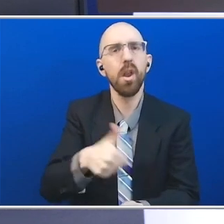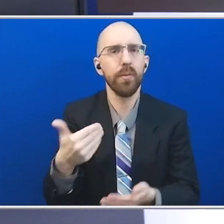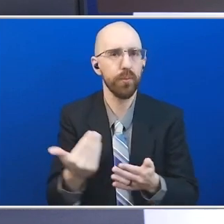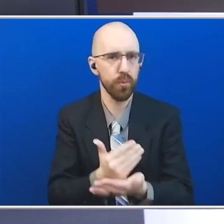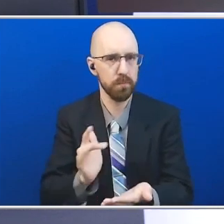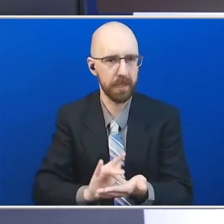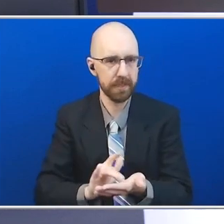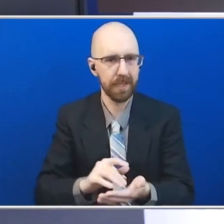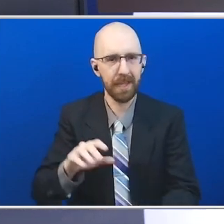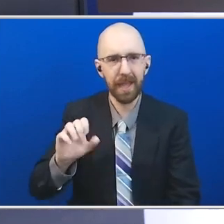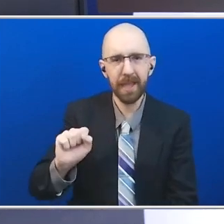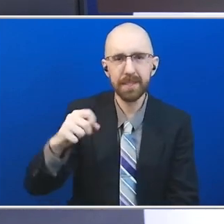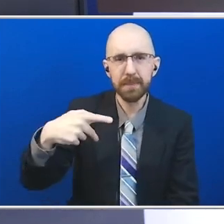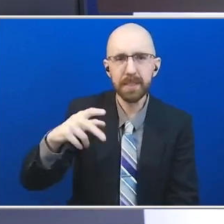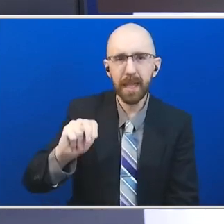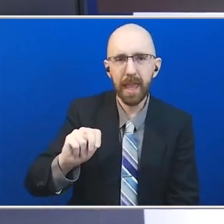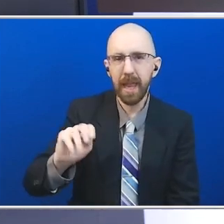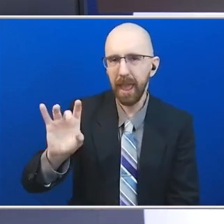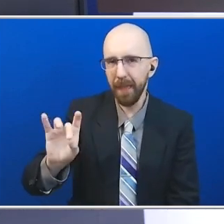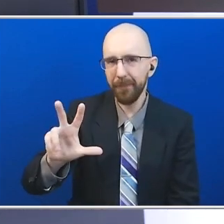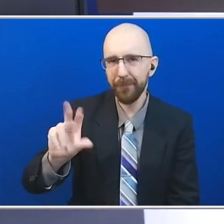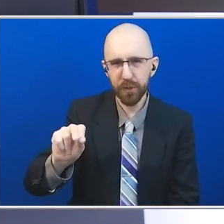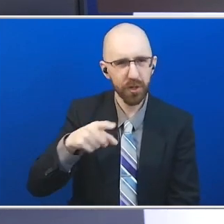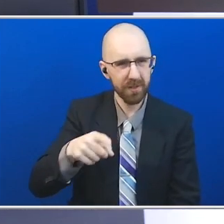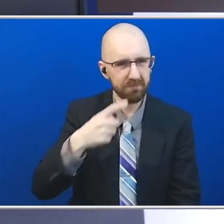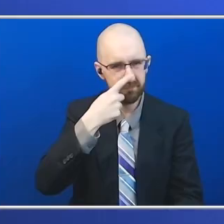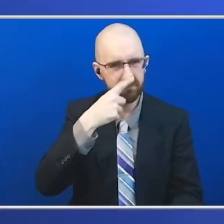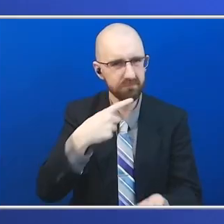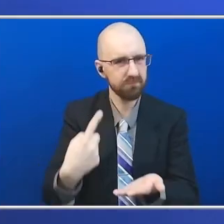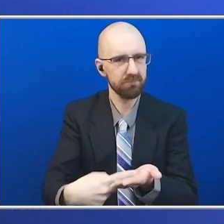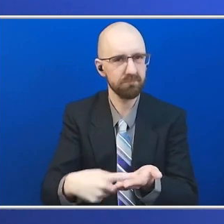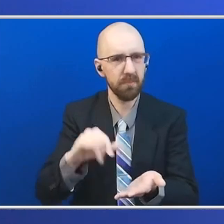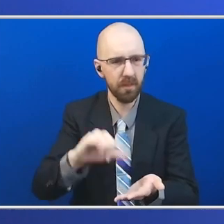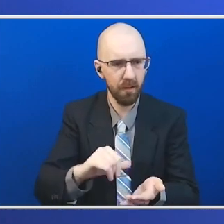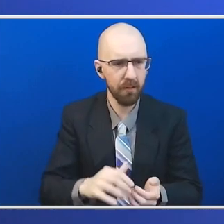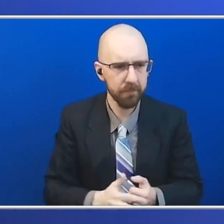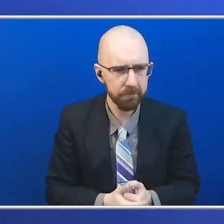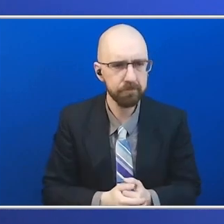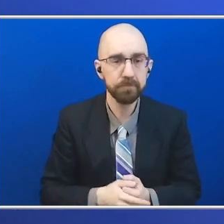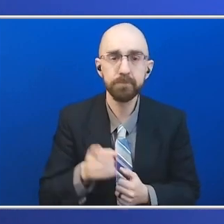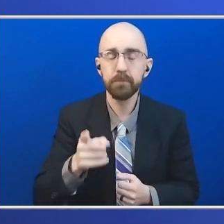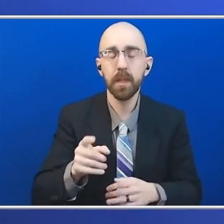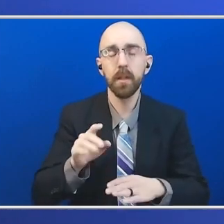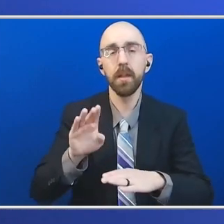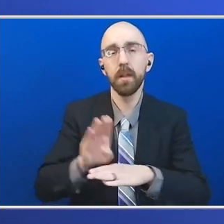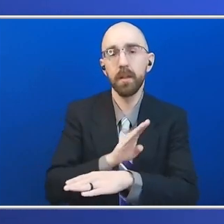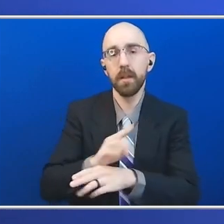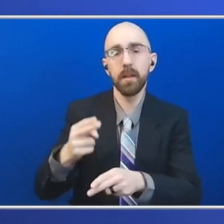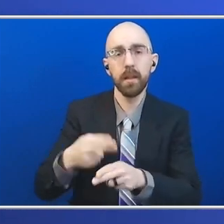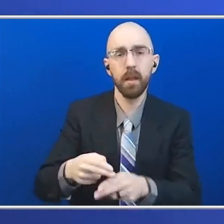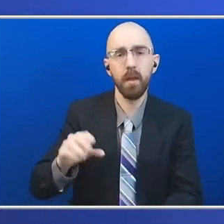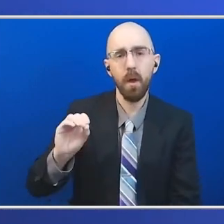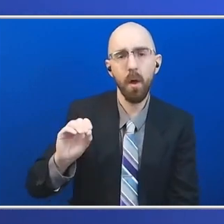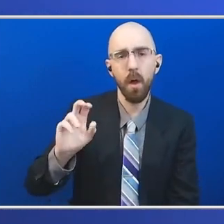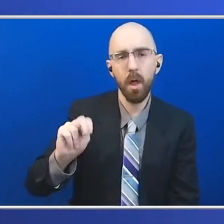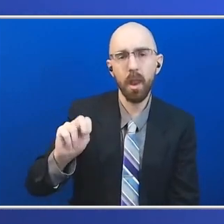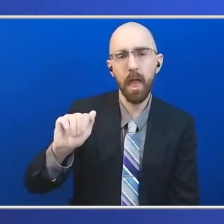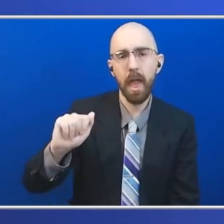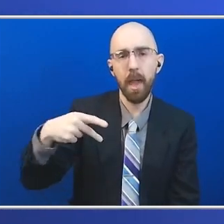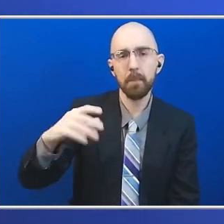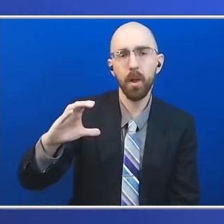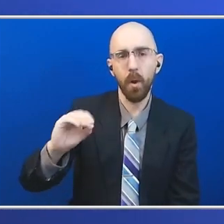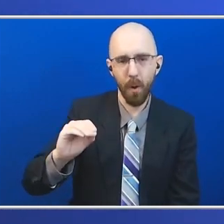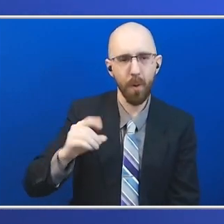SPN 830. Talk to us a little bit about what that. So its commercial name is Onapgo, so that's a little easier on the